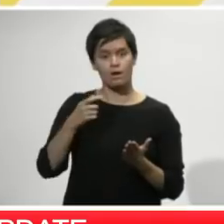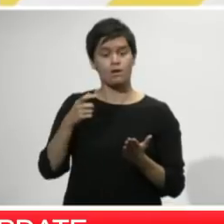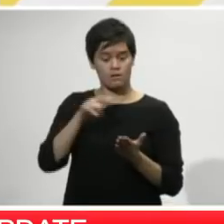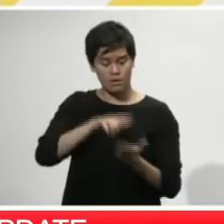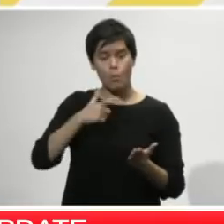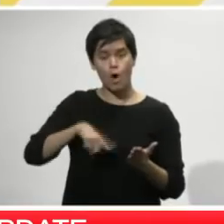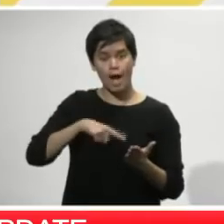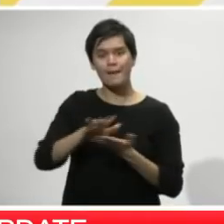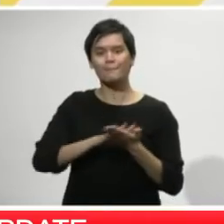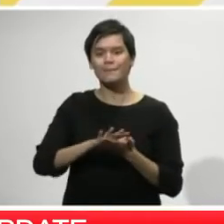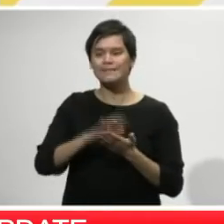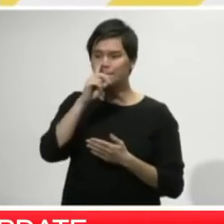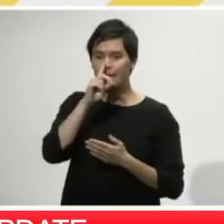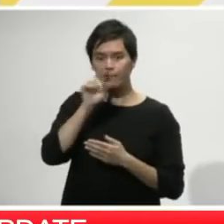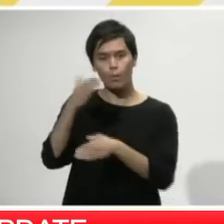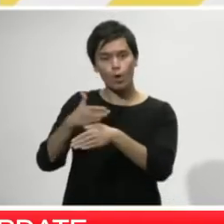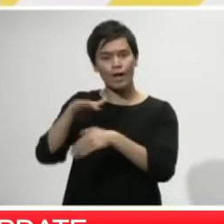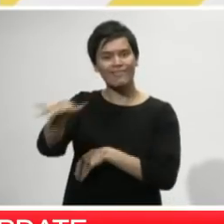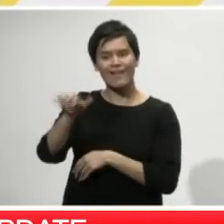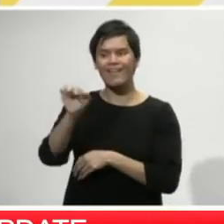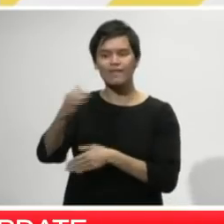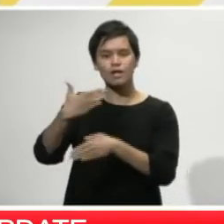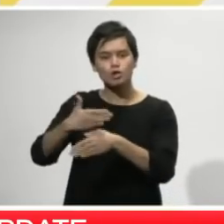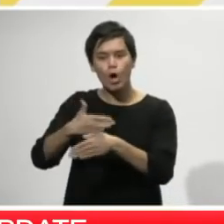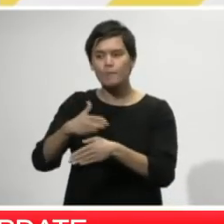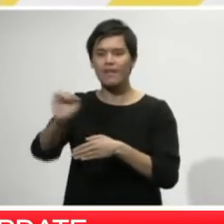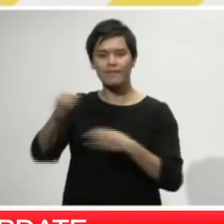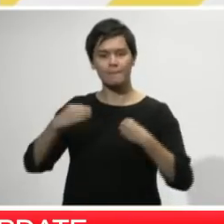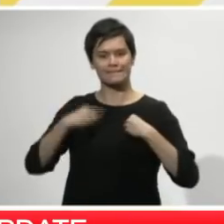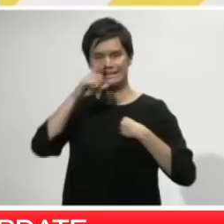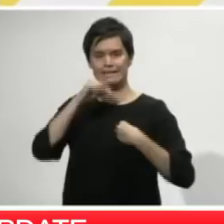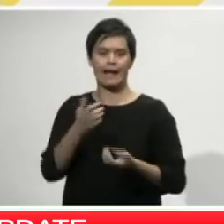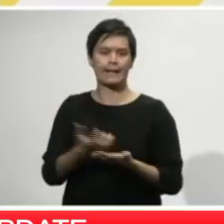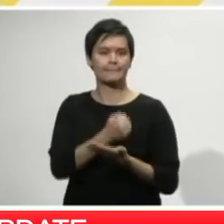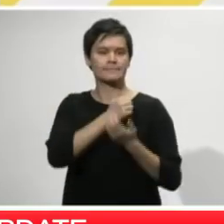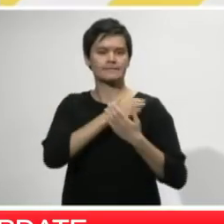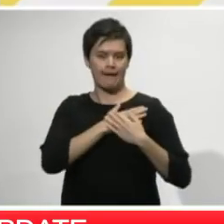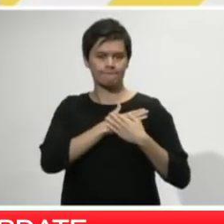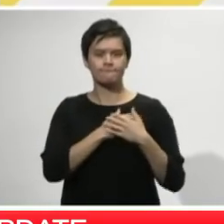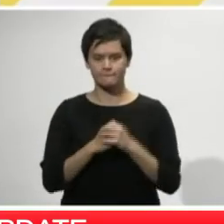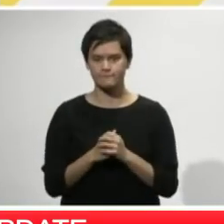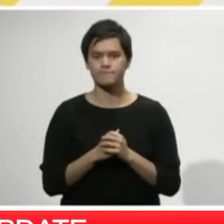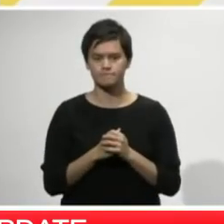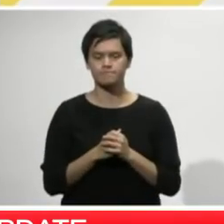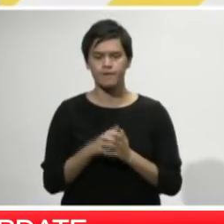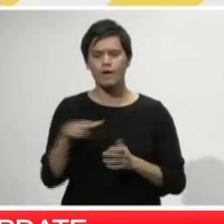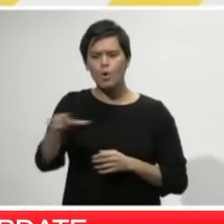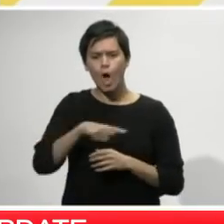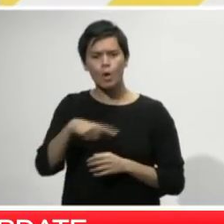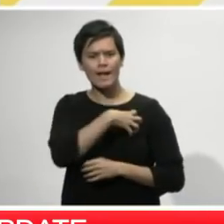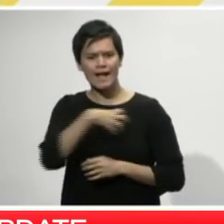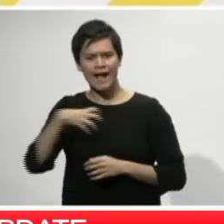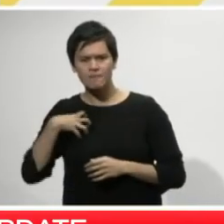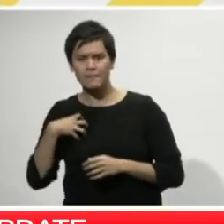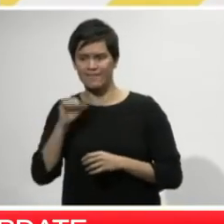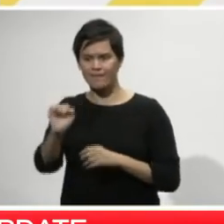jobs and businesses as much as possible. Projects from the private and public sector, including local government, that are